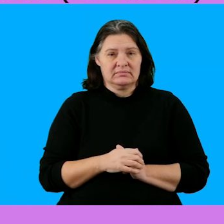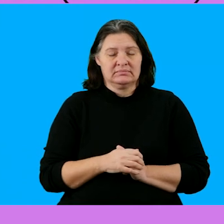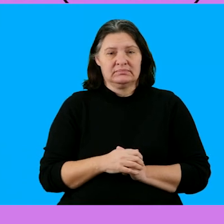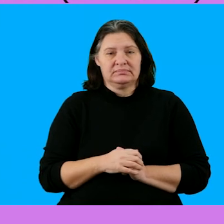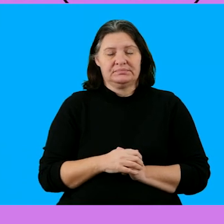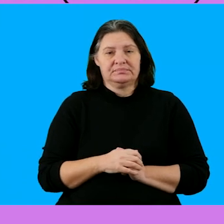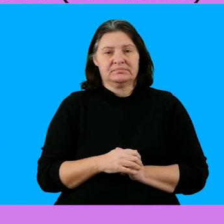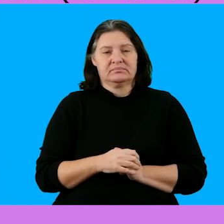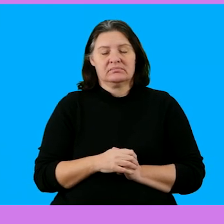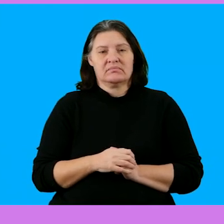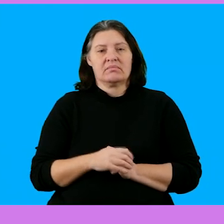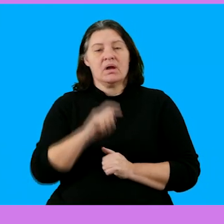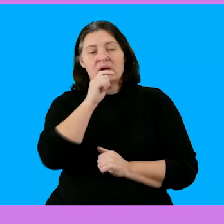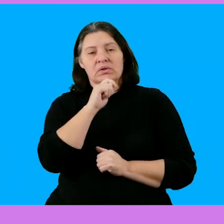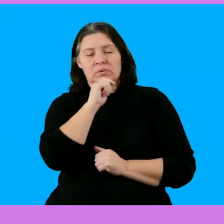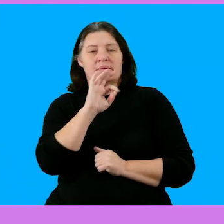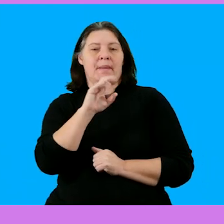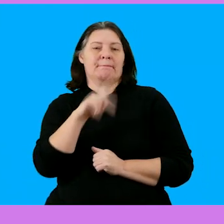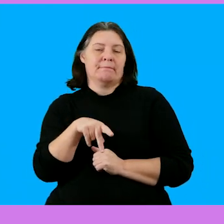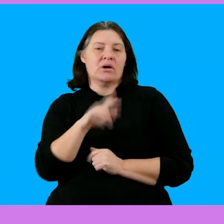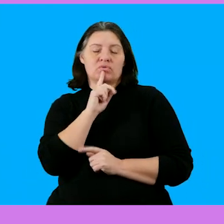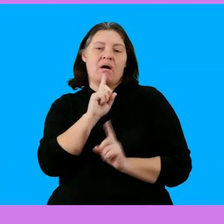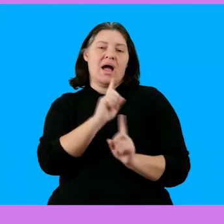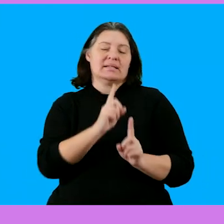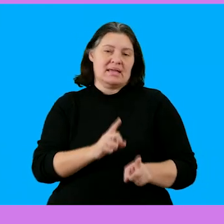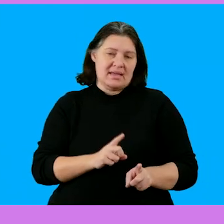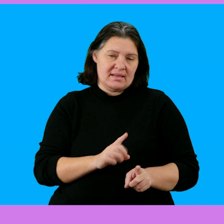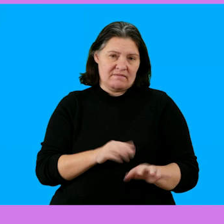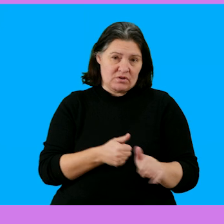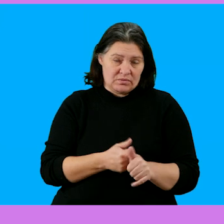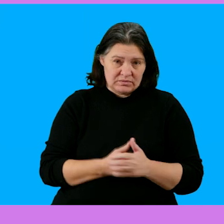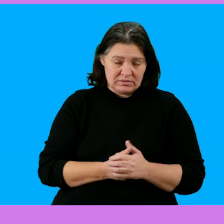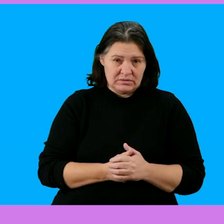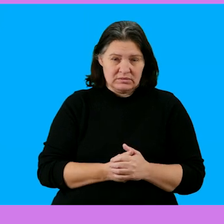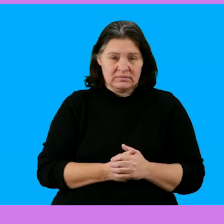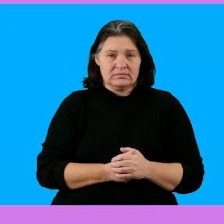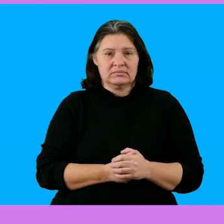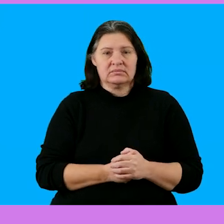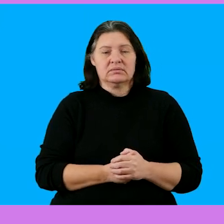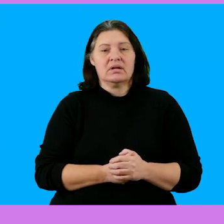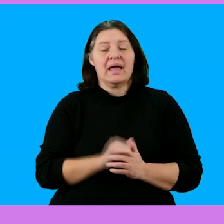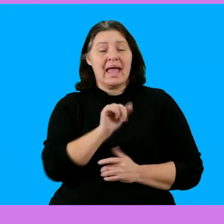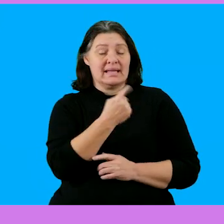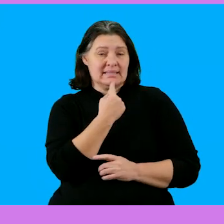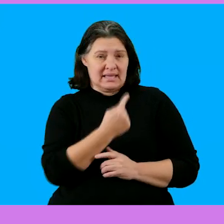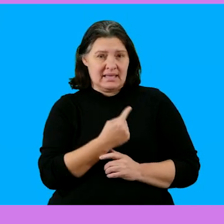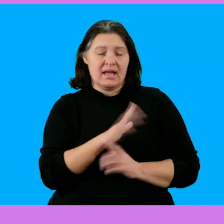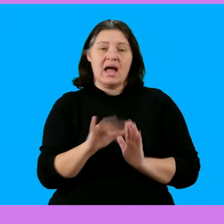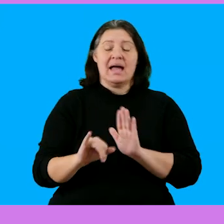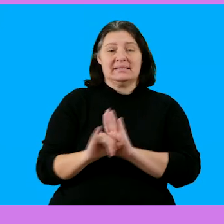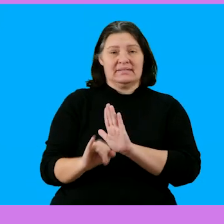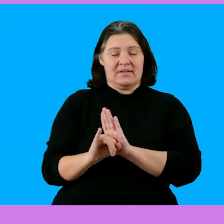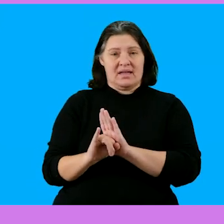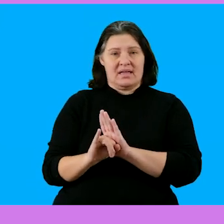first question. It says, use the map to answer the questions that follow. So number A